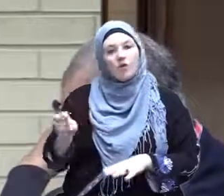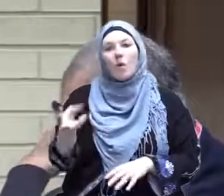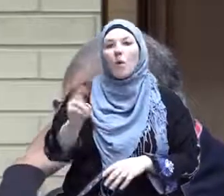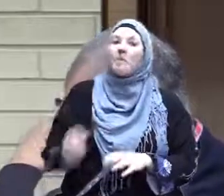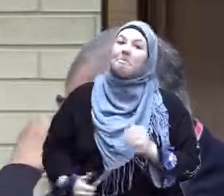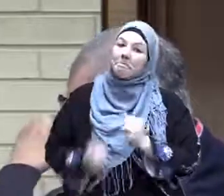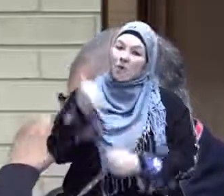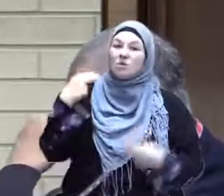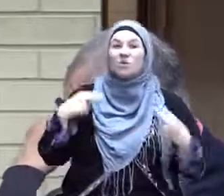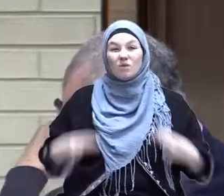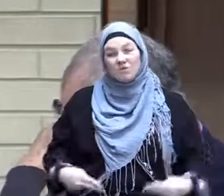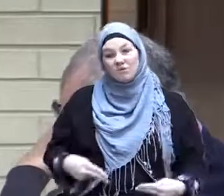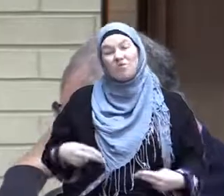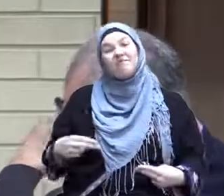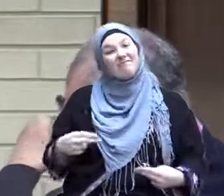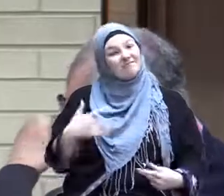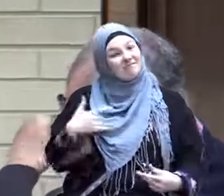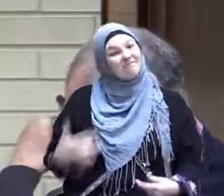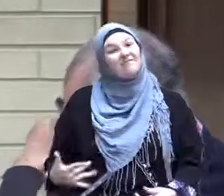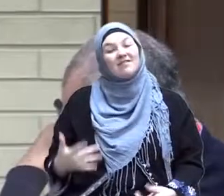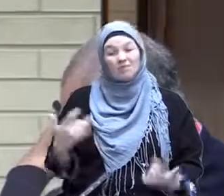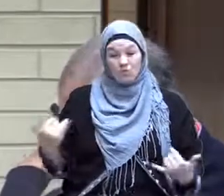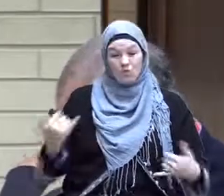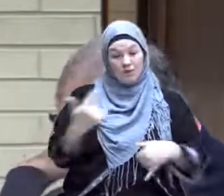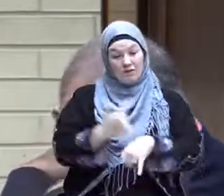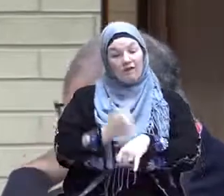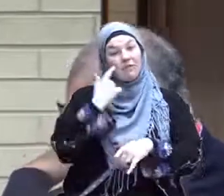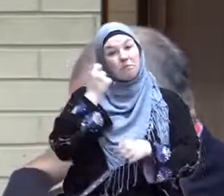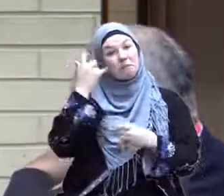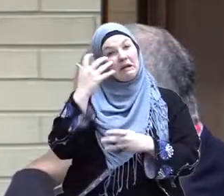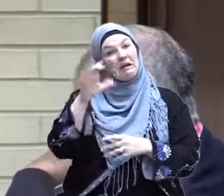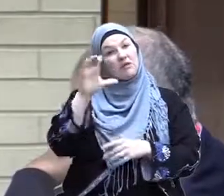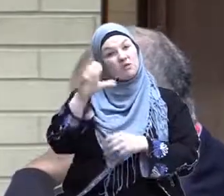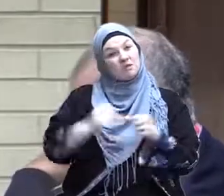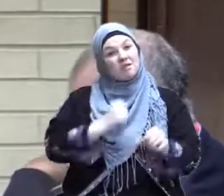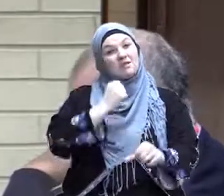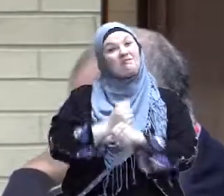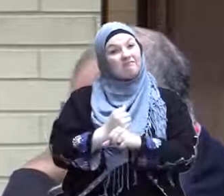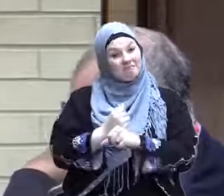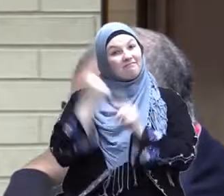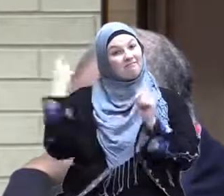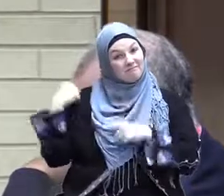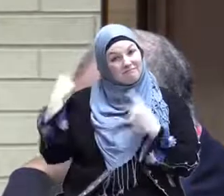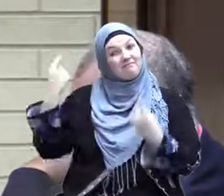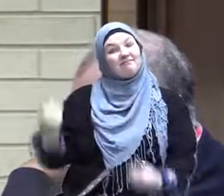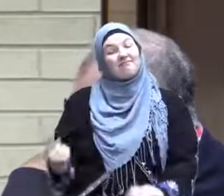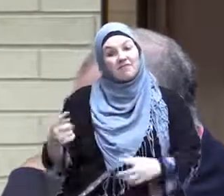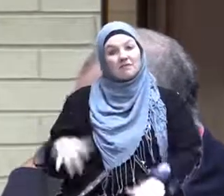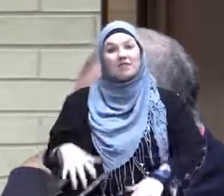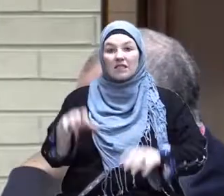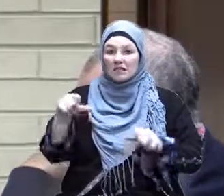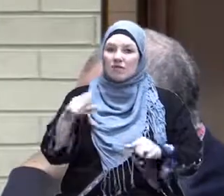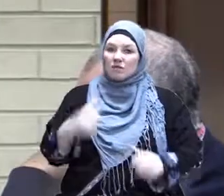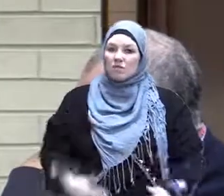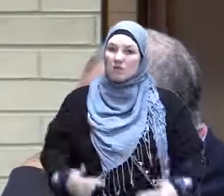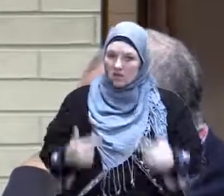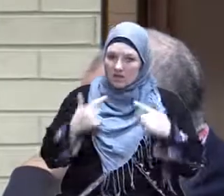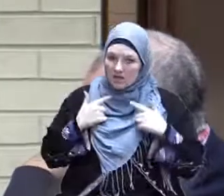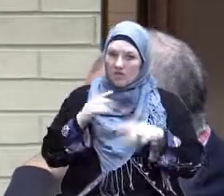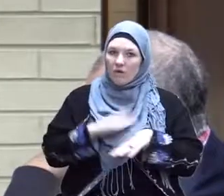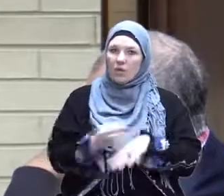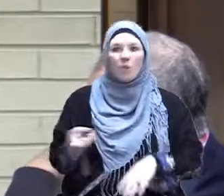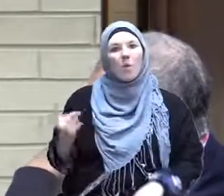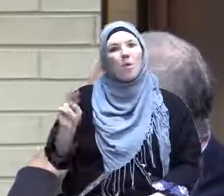of humanity, unfortunately, today and for centuries, has taken us to live on somebody's